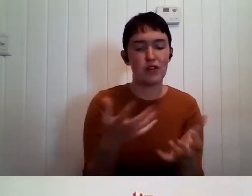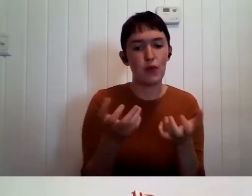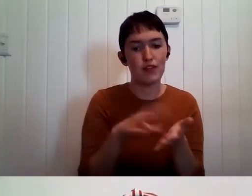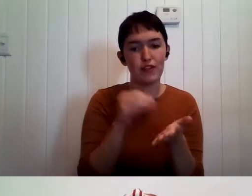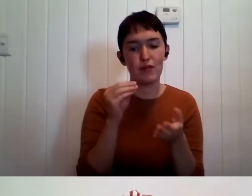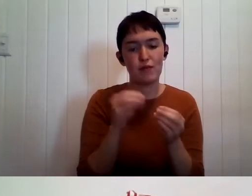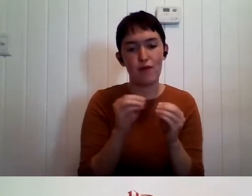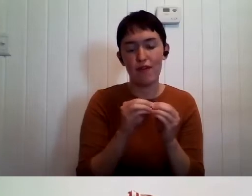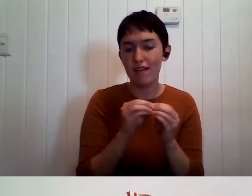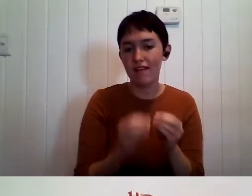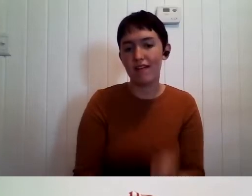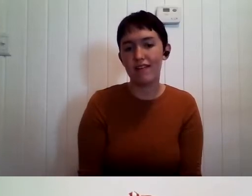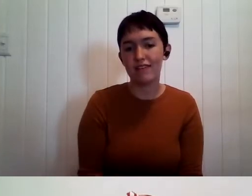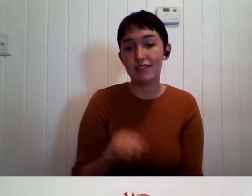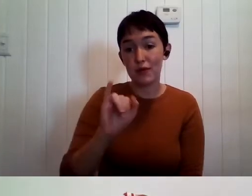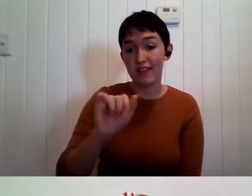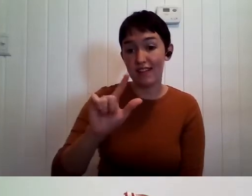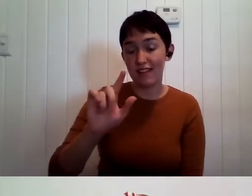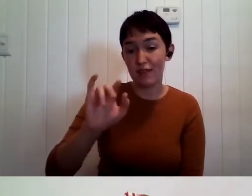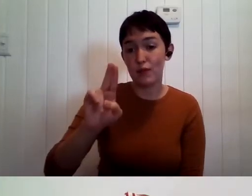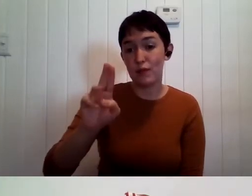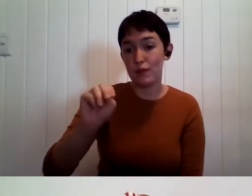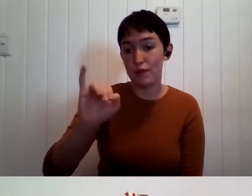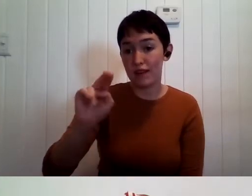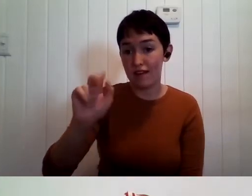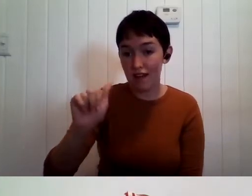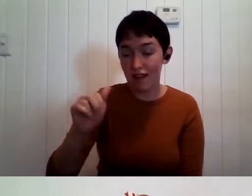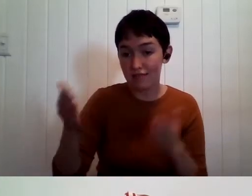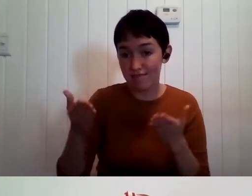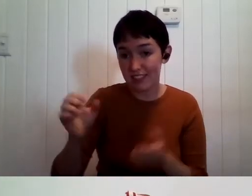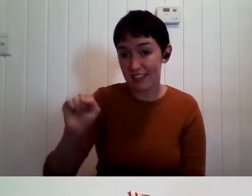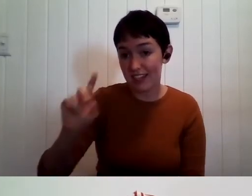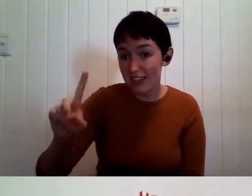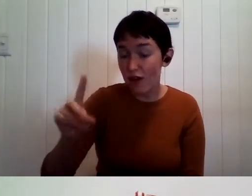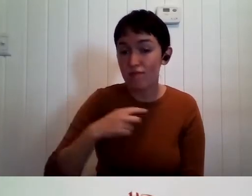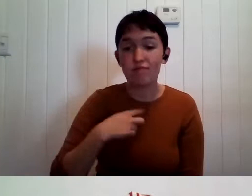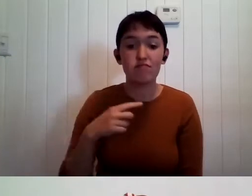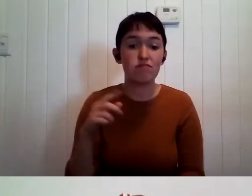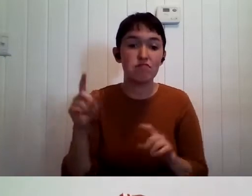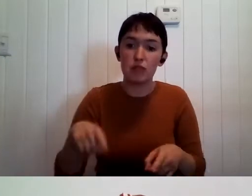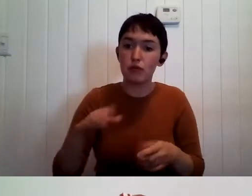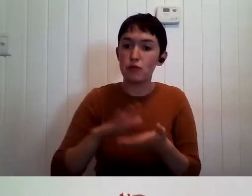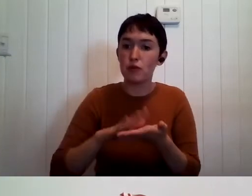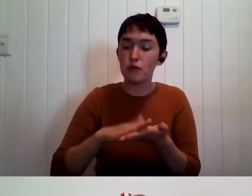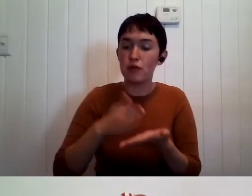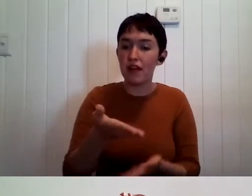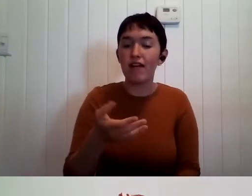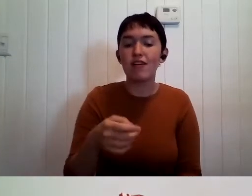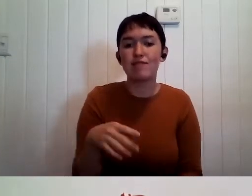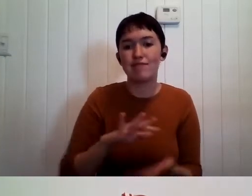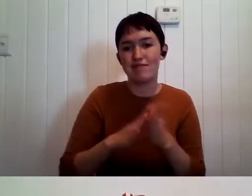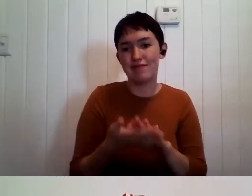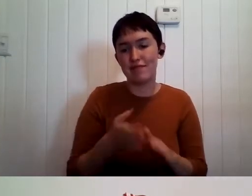really nice that Illumina is in San Diego, where I was going to school. So that became my dream company after that